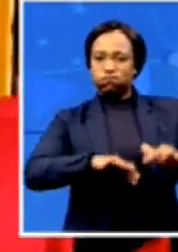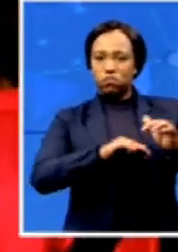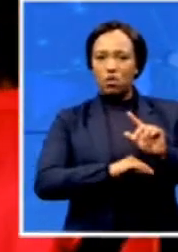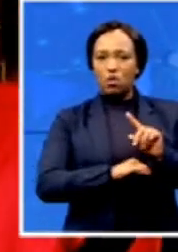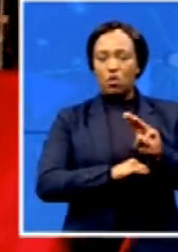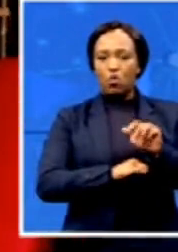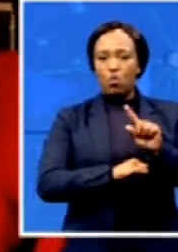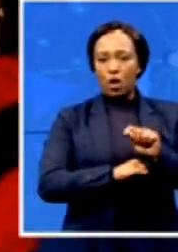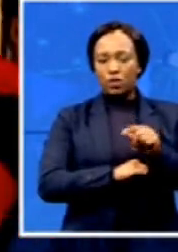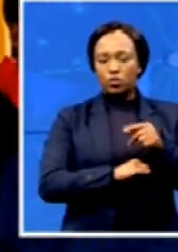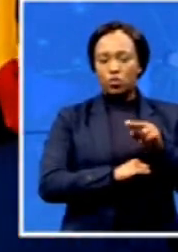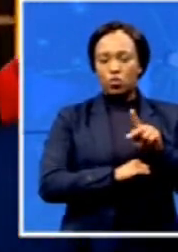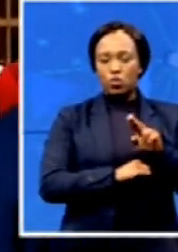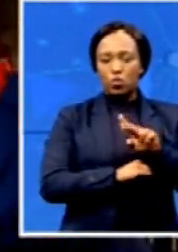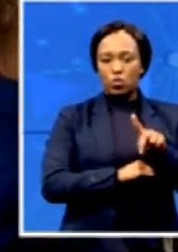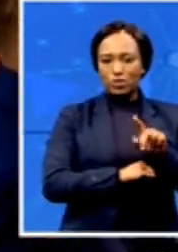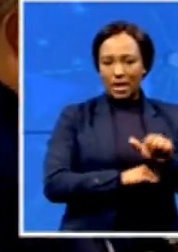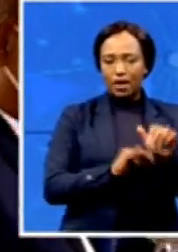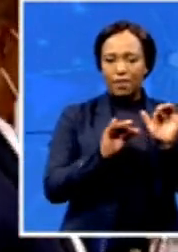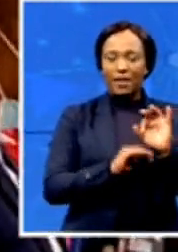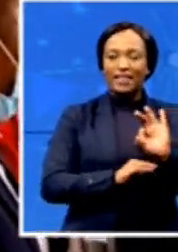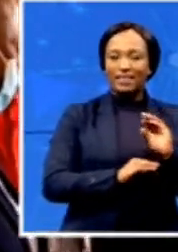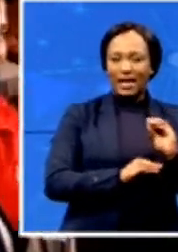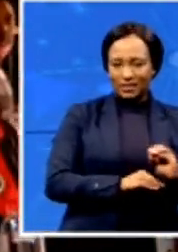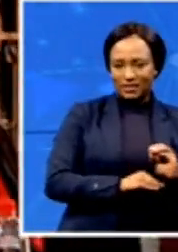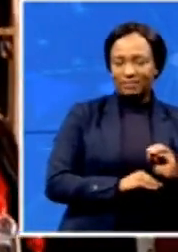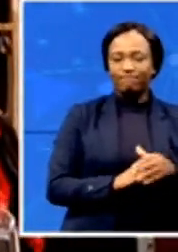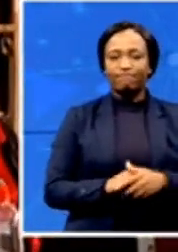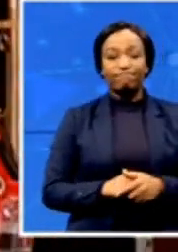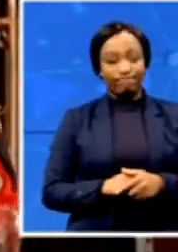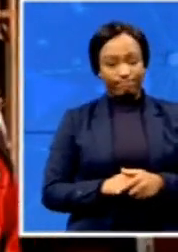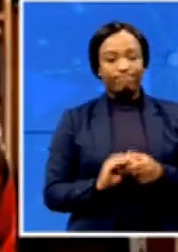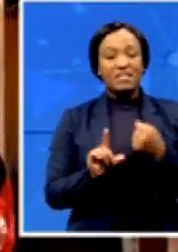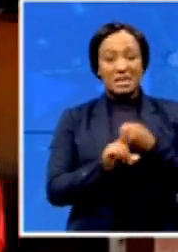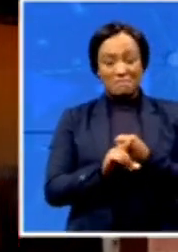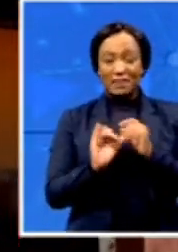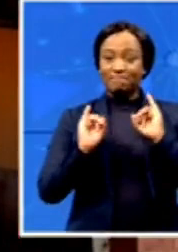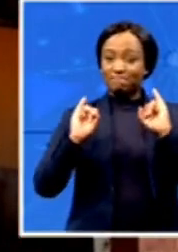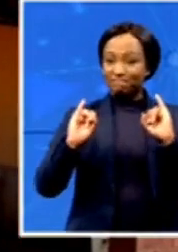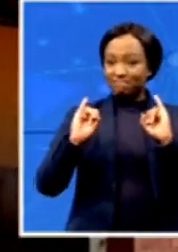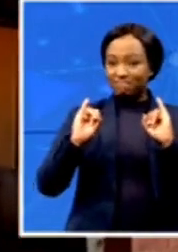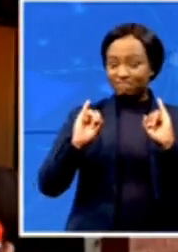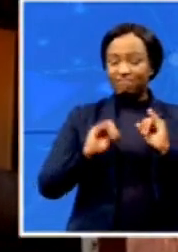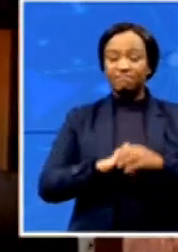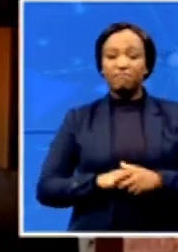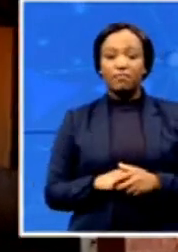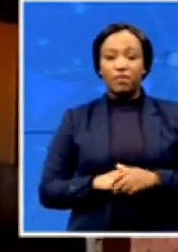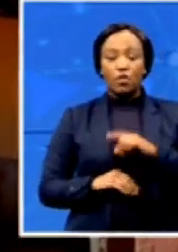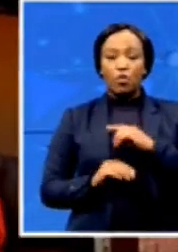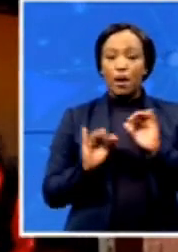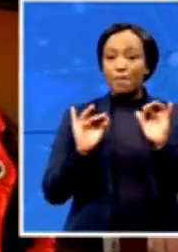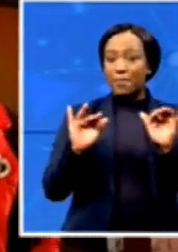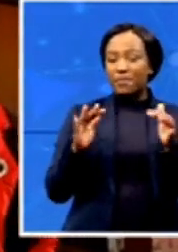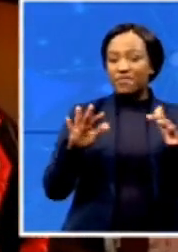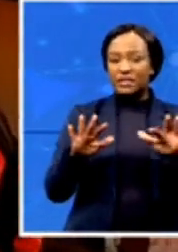So the impact is very huge, and those people who have lost their loved ones do not know how to